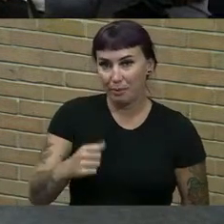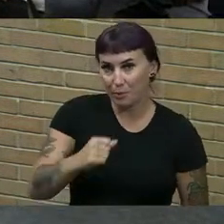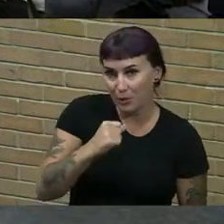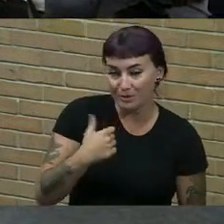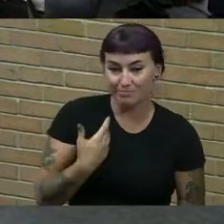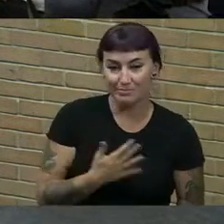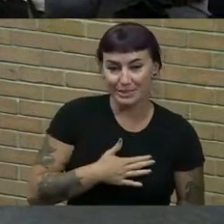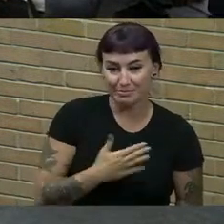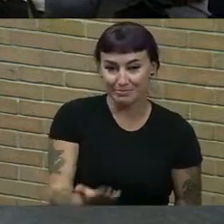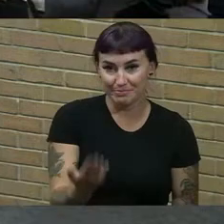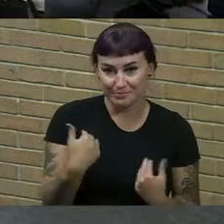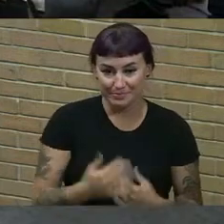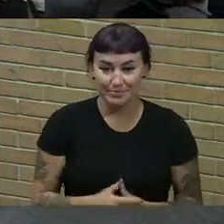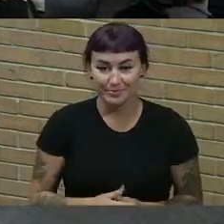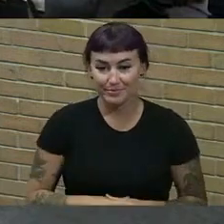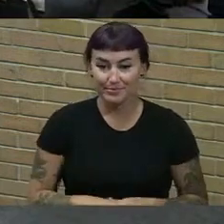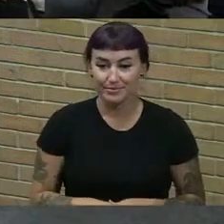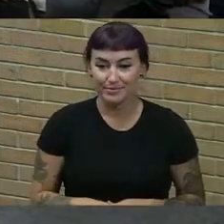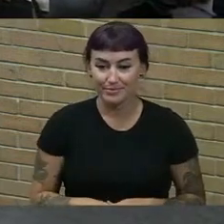up, everybody.